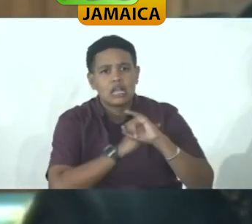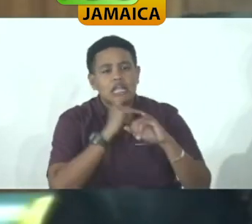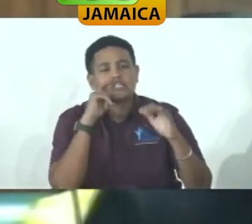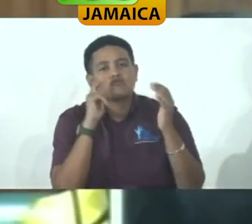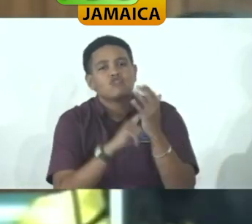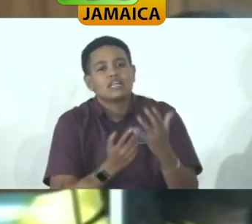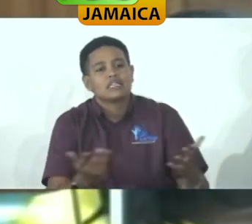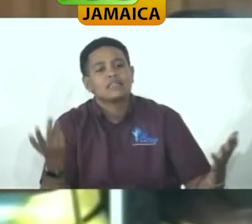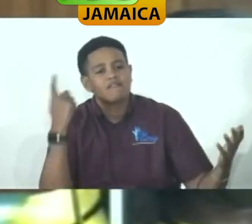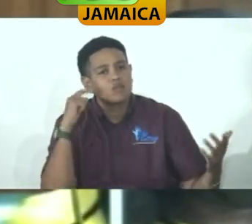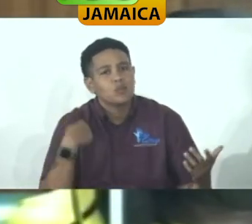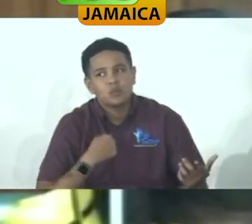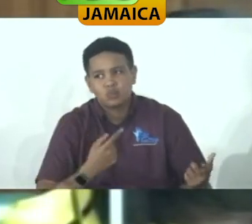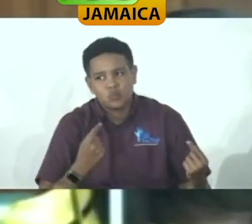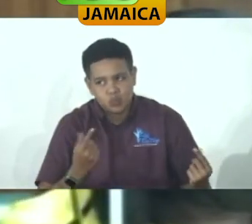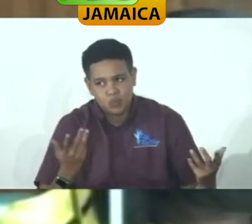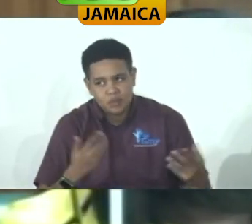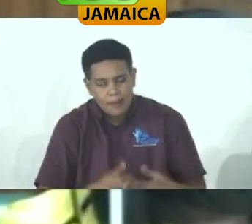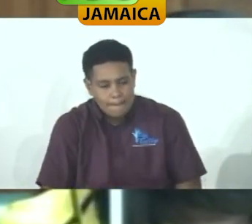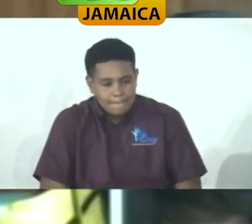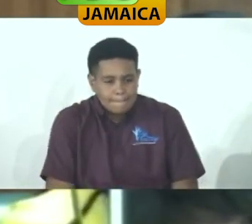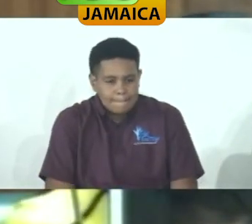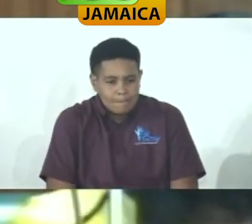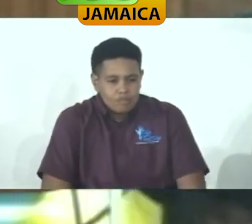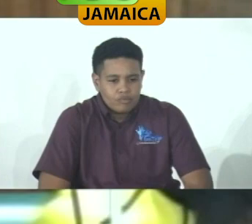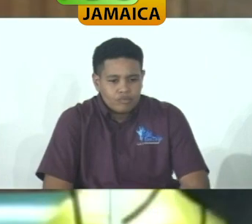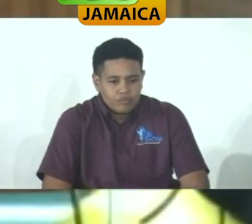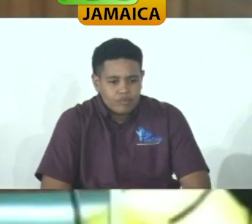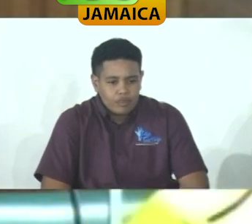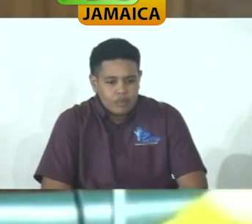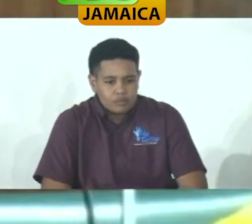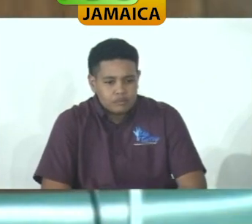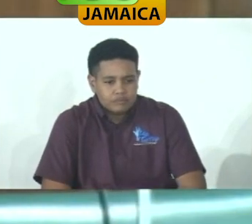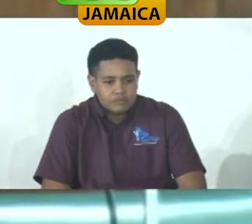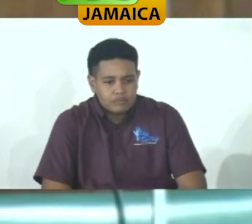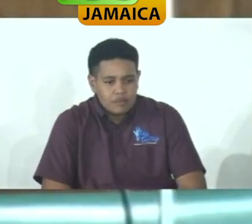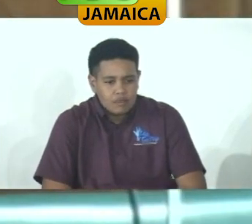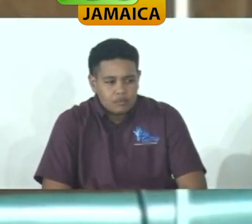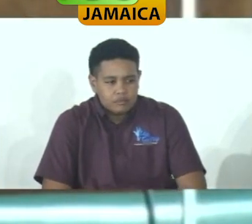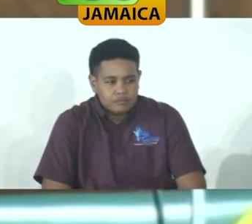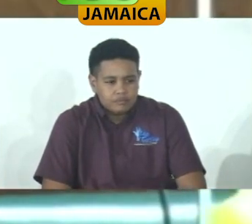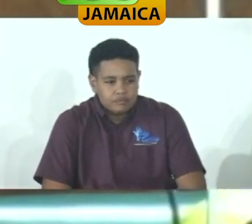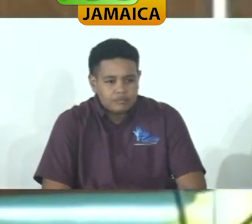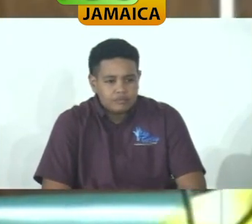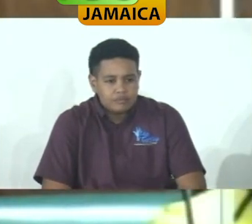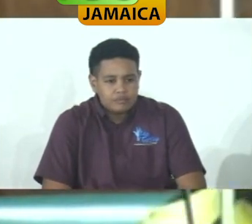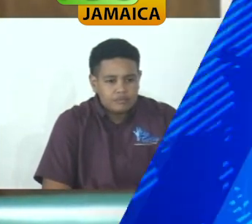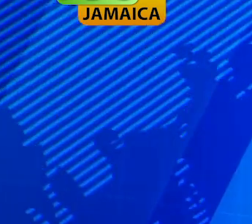things that we do. The bill was approved in the House of Representatives on June 1, 2021.